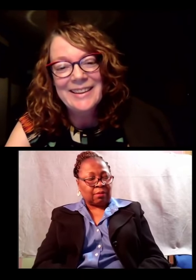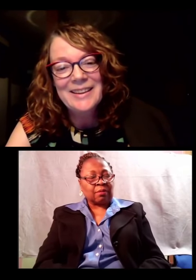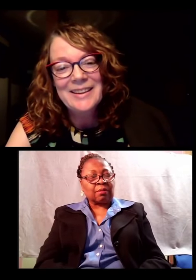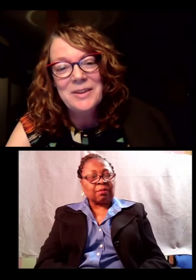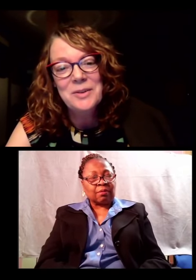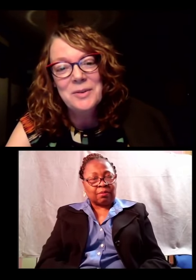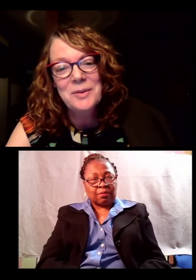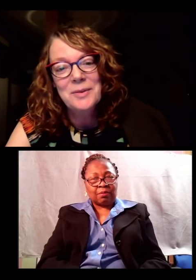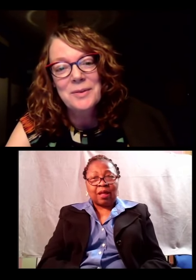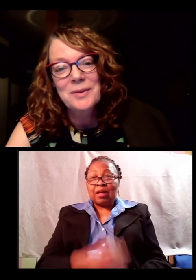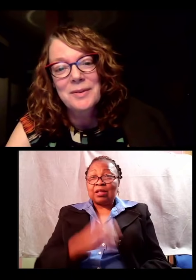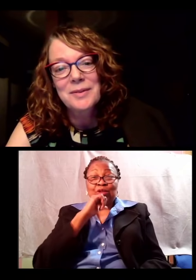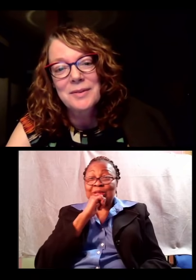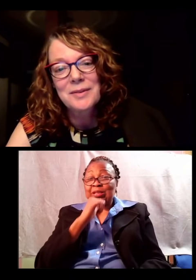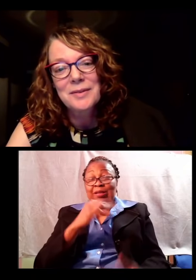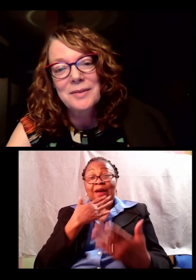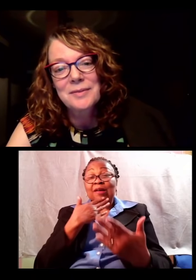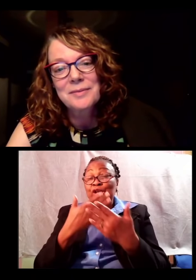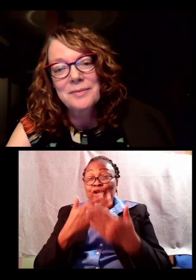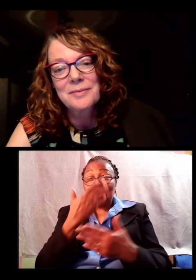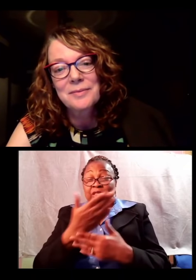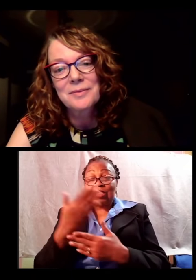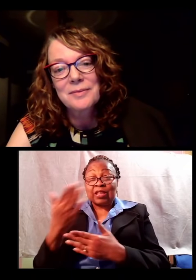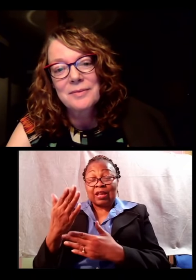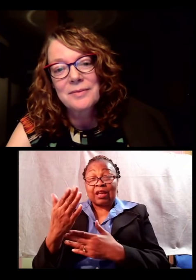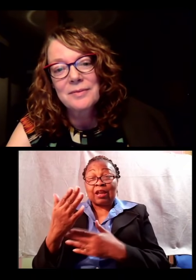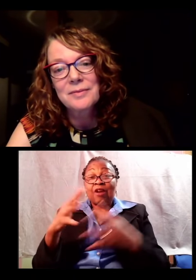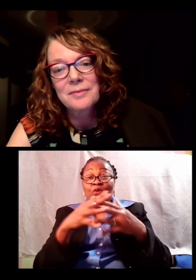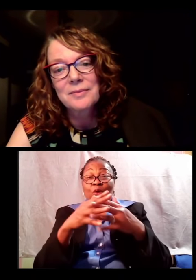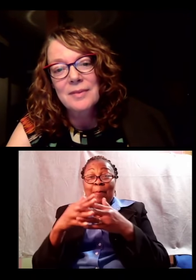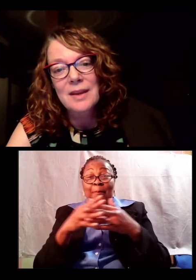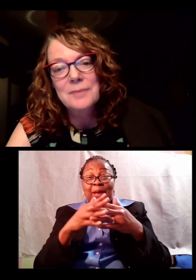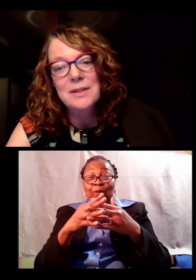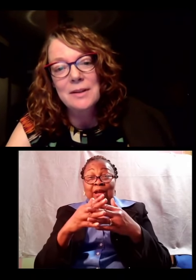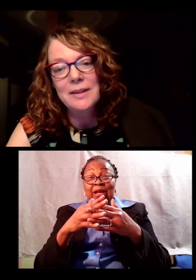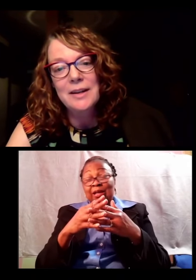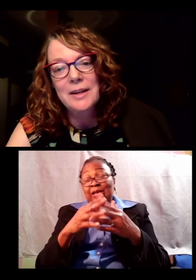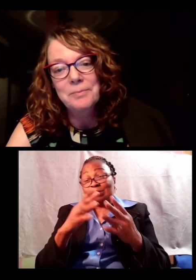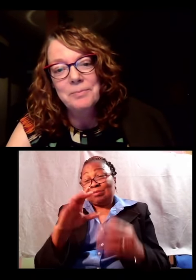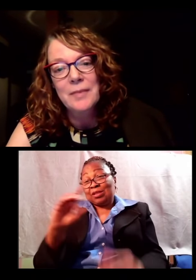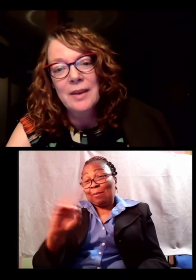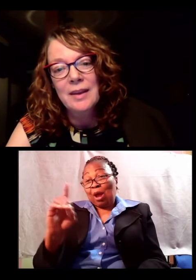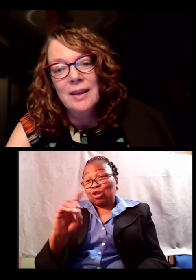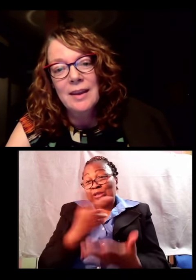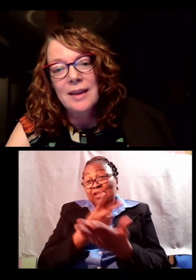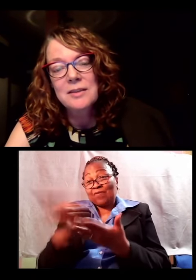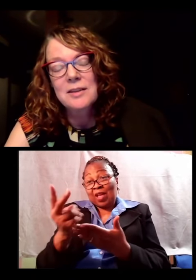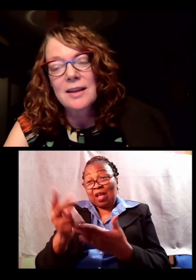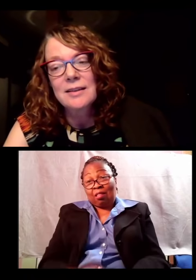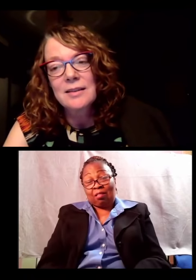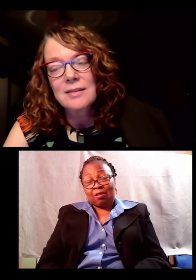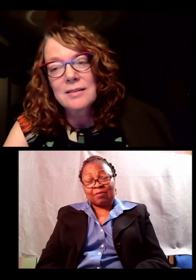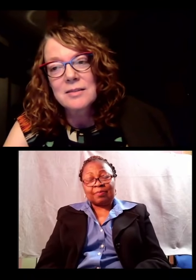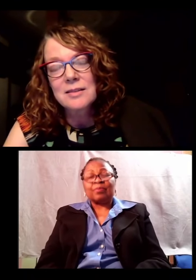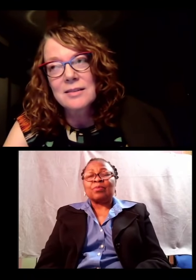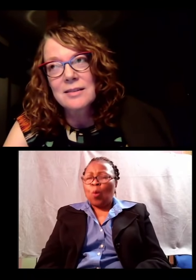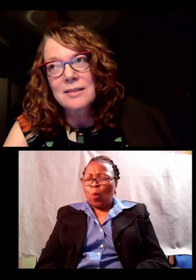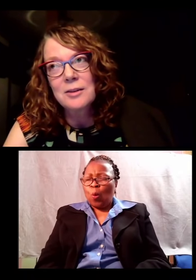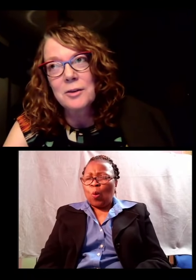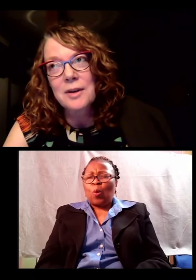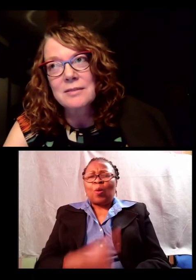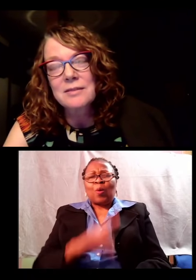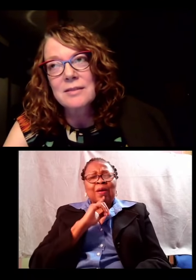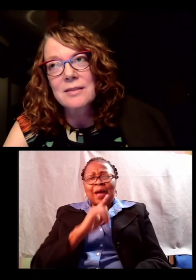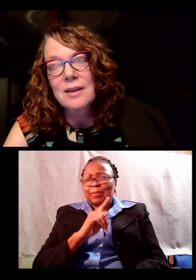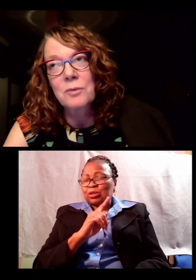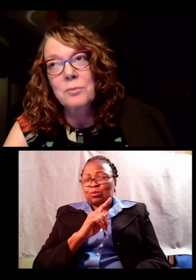be a good thing for American democracy to fail. Absolutely not. And you